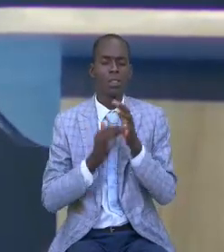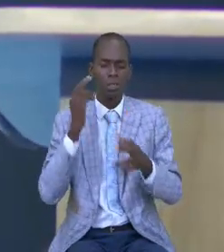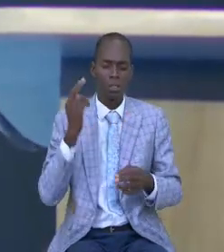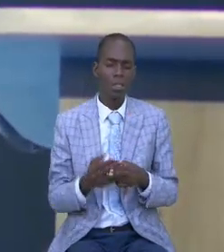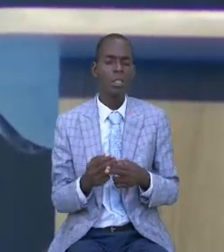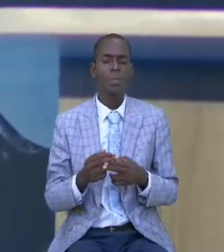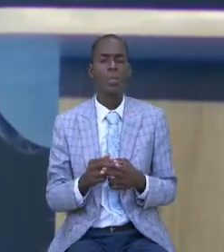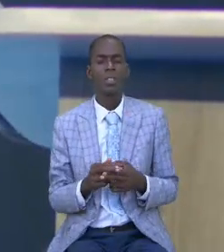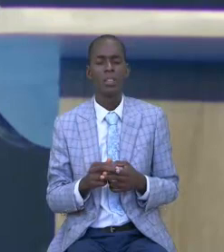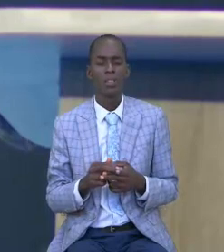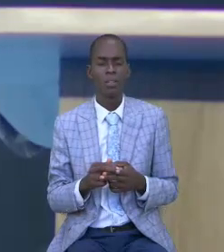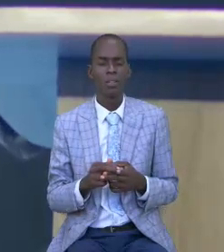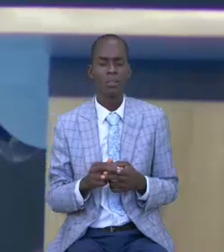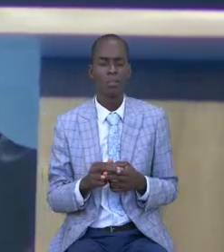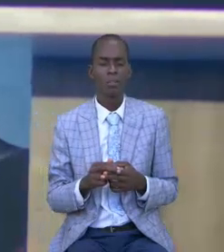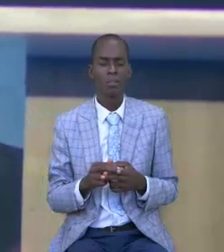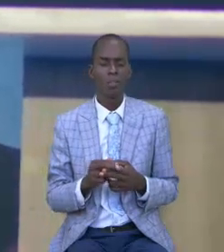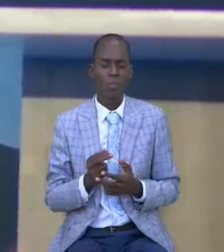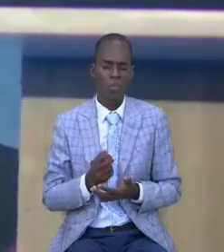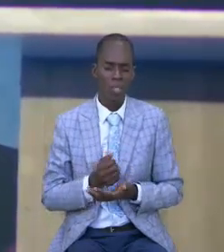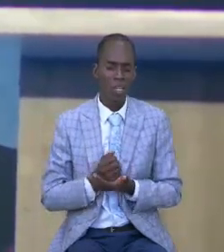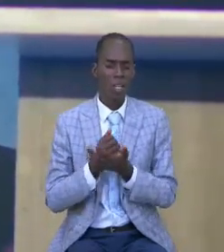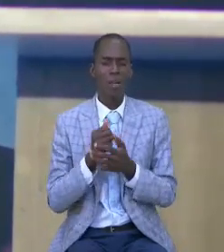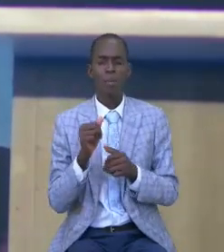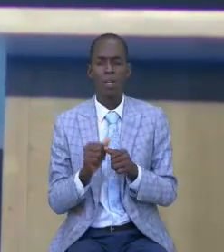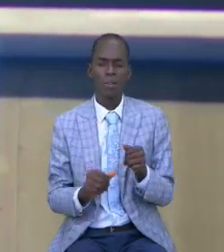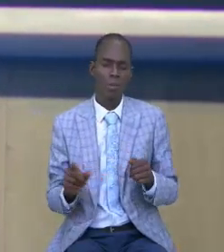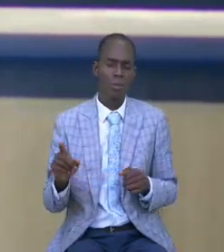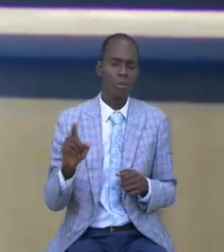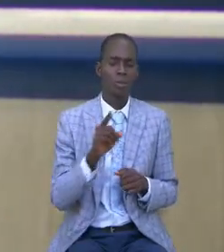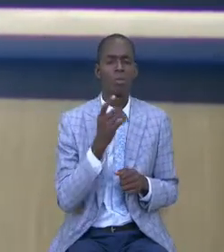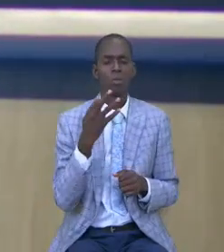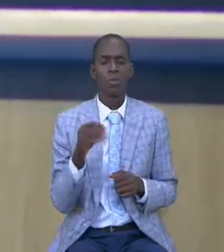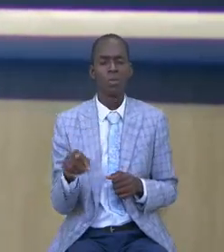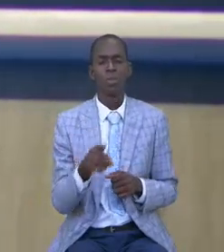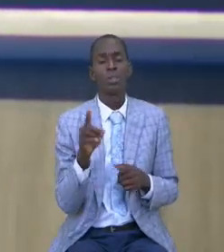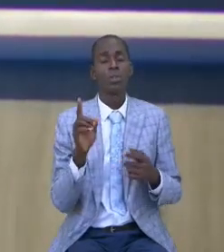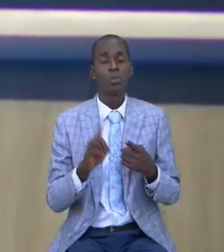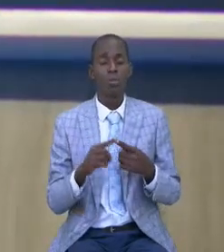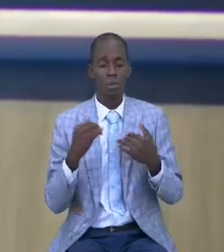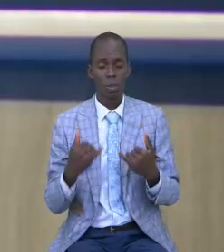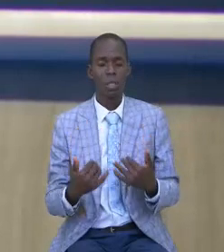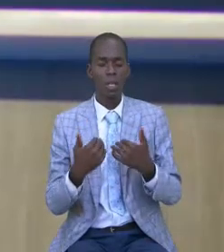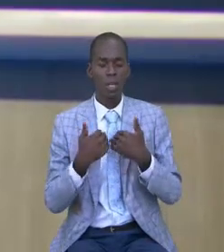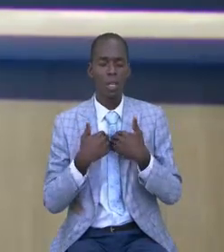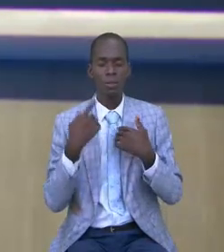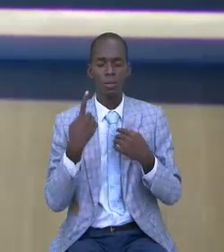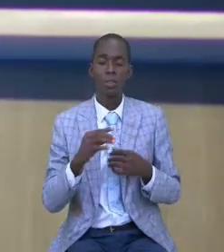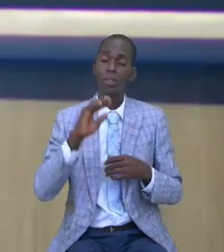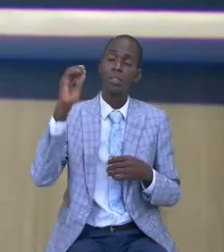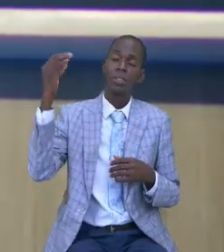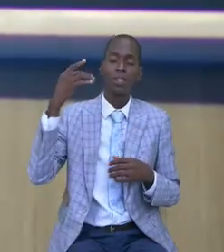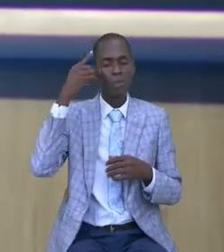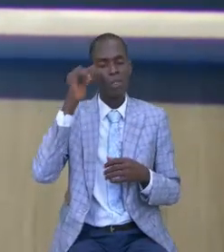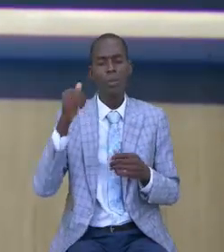Jesus' name. Amen. Help every one of them to now have the grace for a